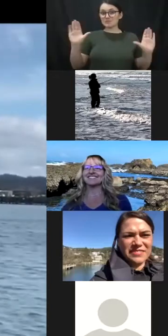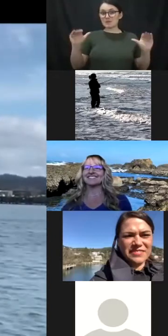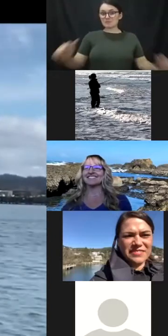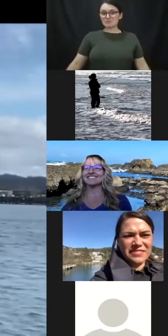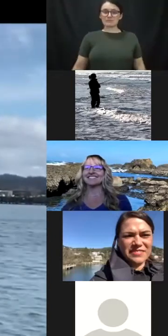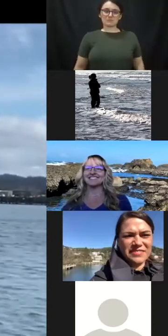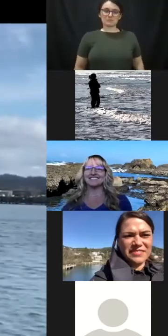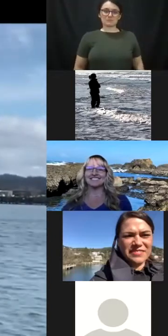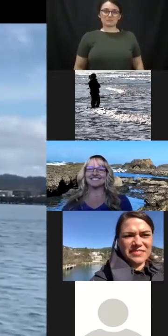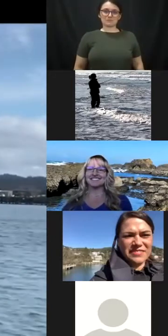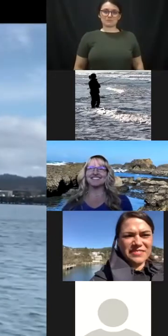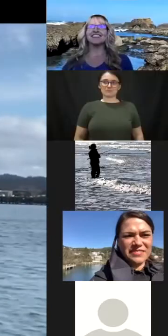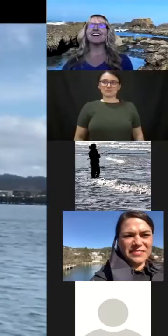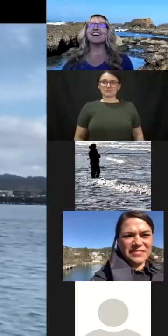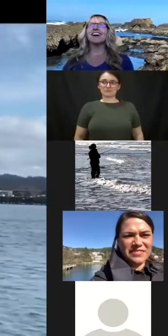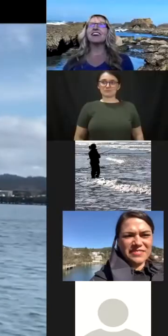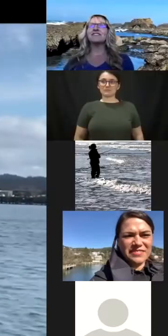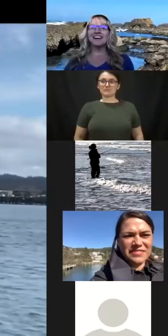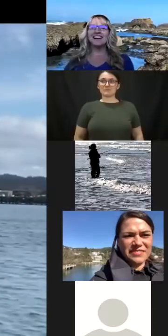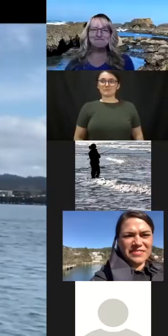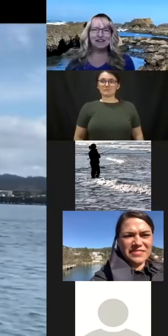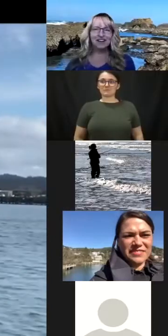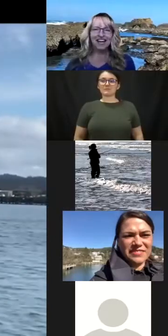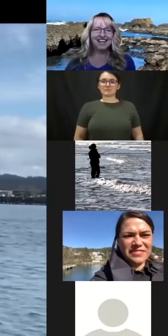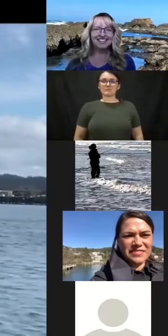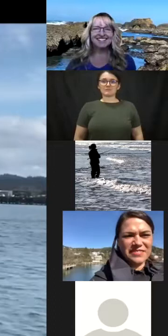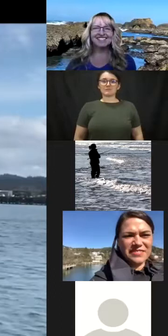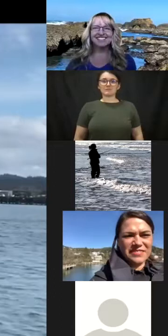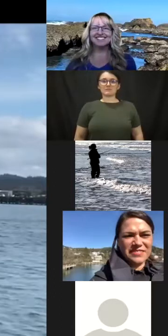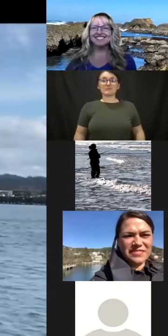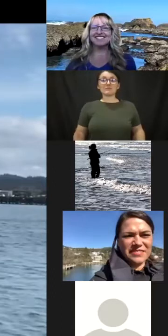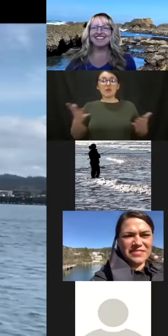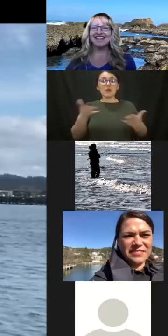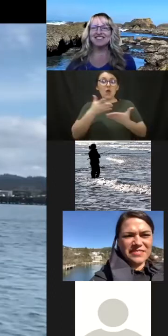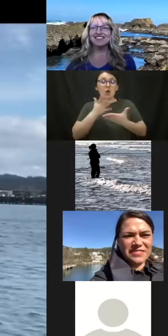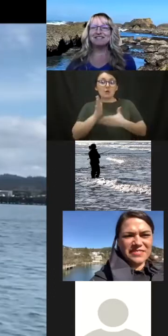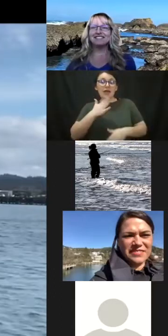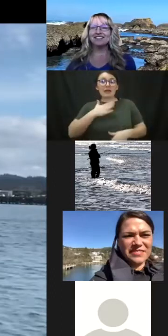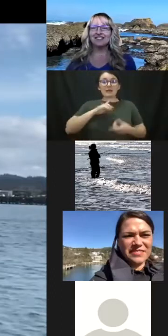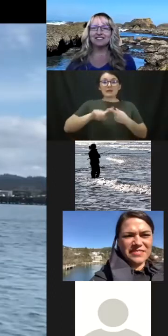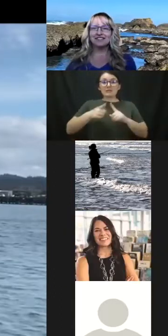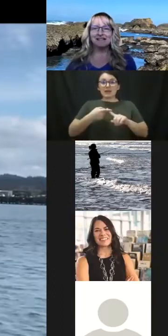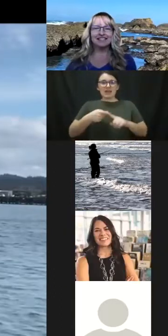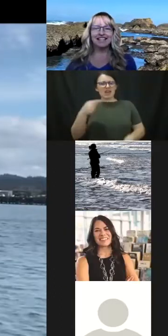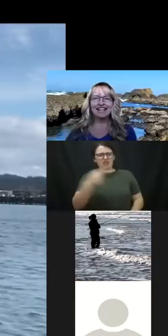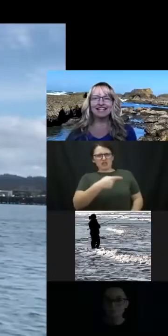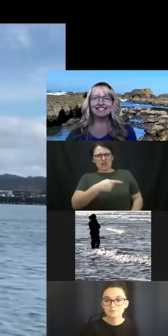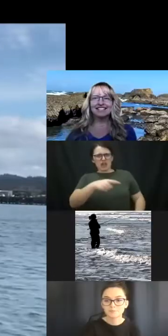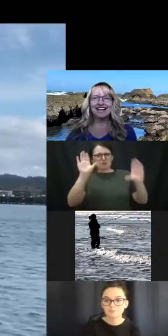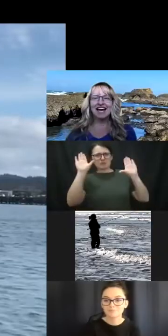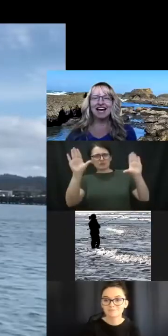Bye-bye. All right, my friends. Carrie was awesome.